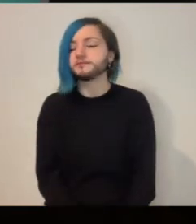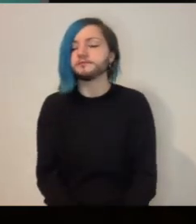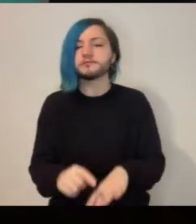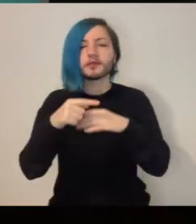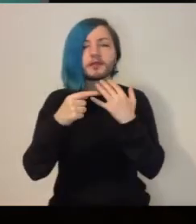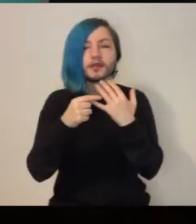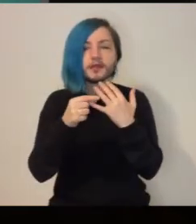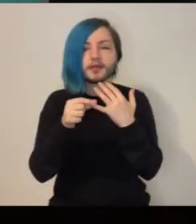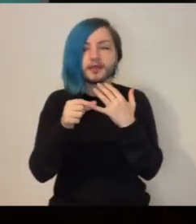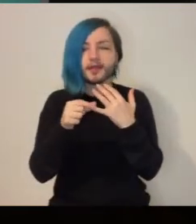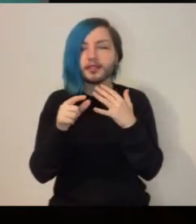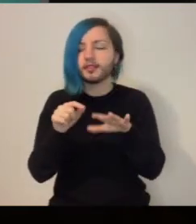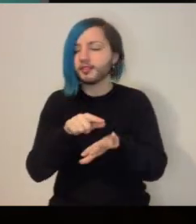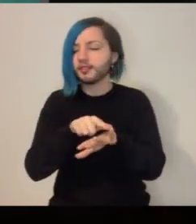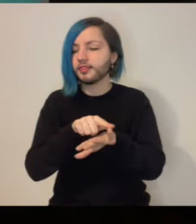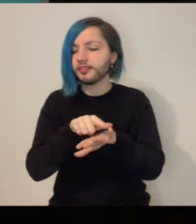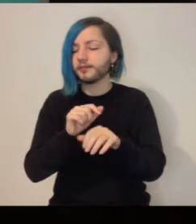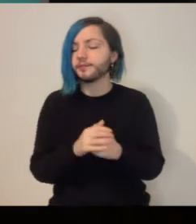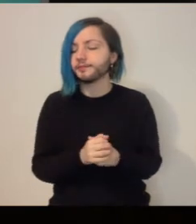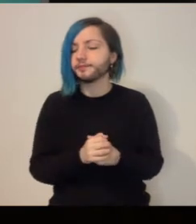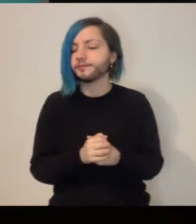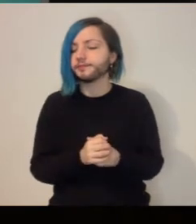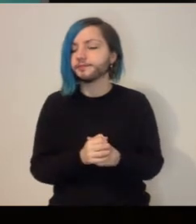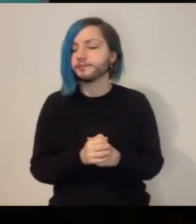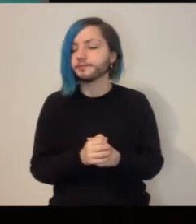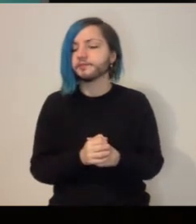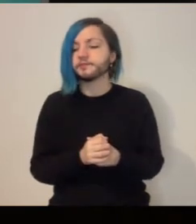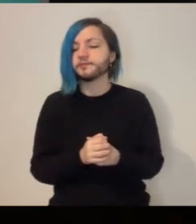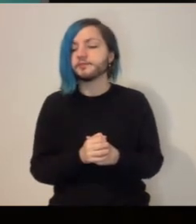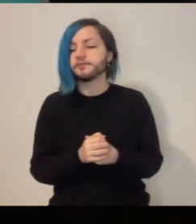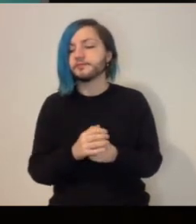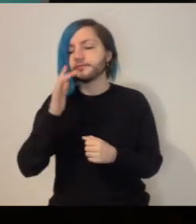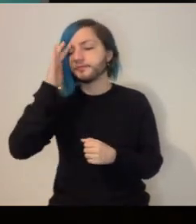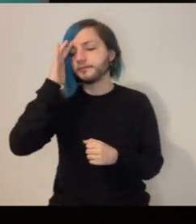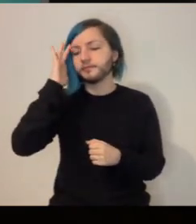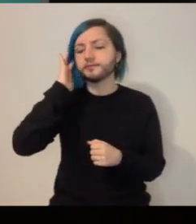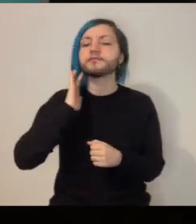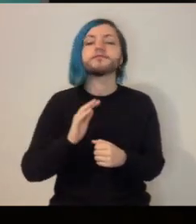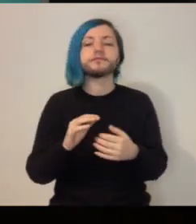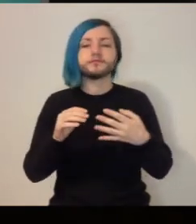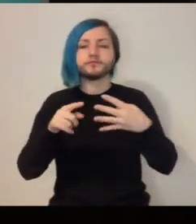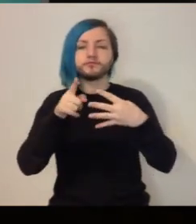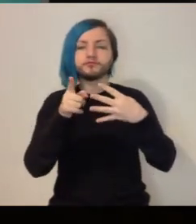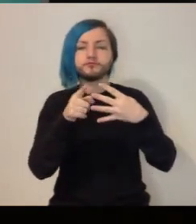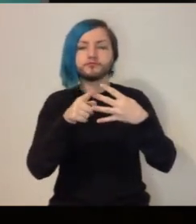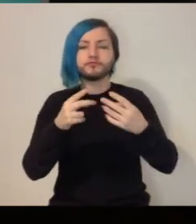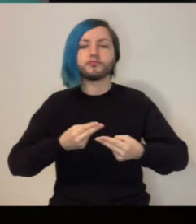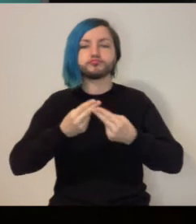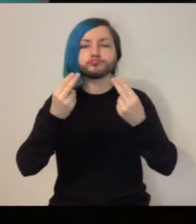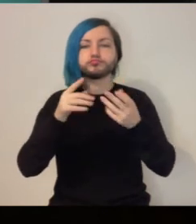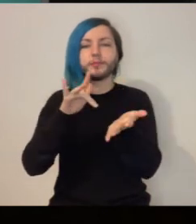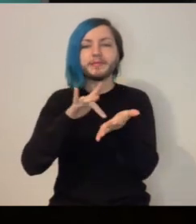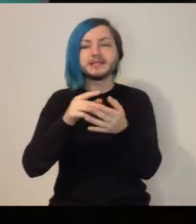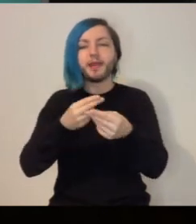There's the fingernail. Right, now I'm going to move on to my second lightest colour,